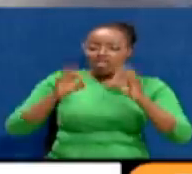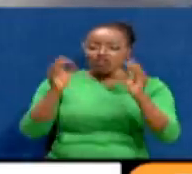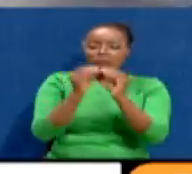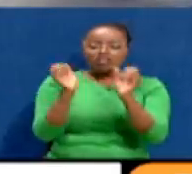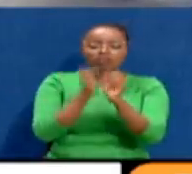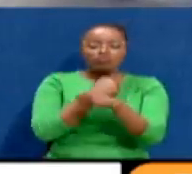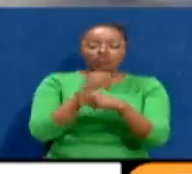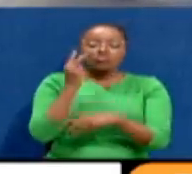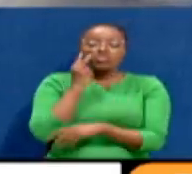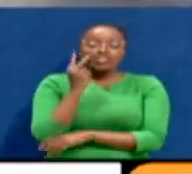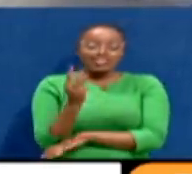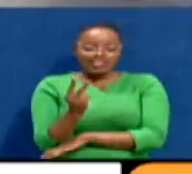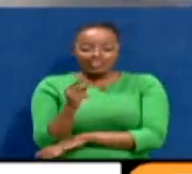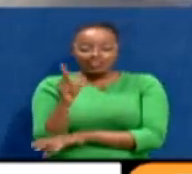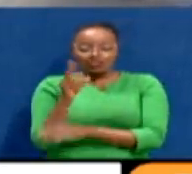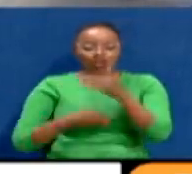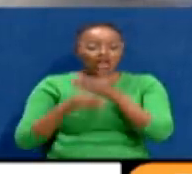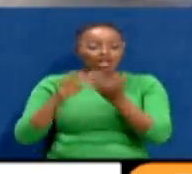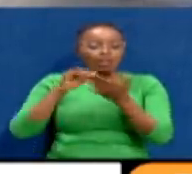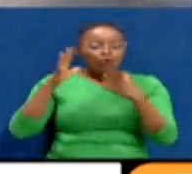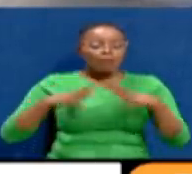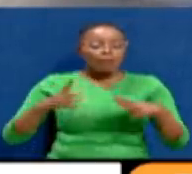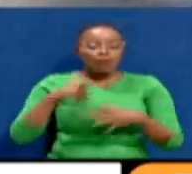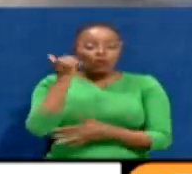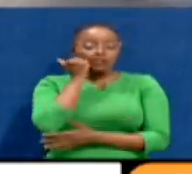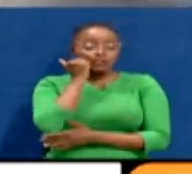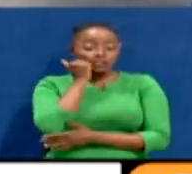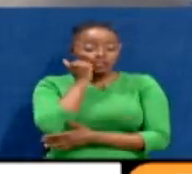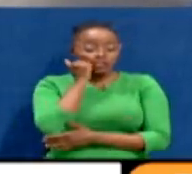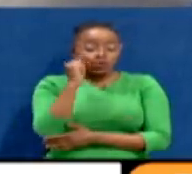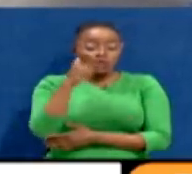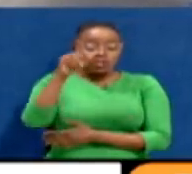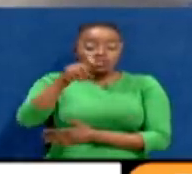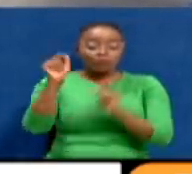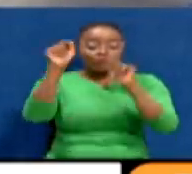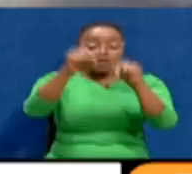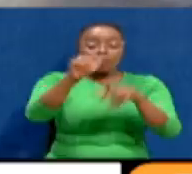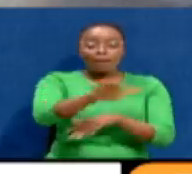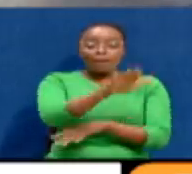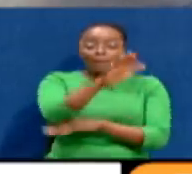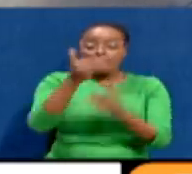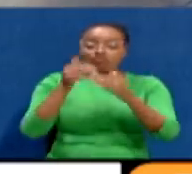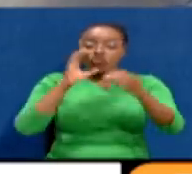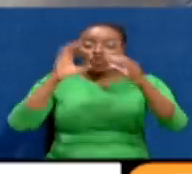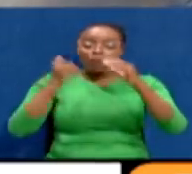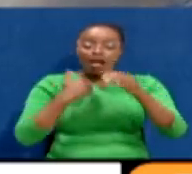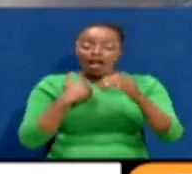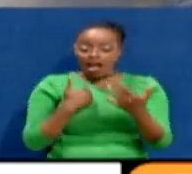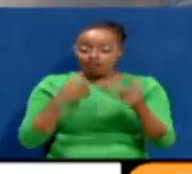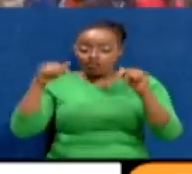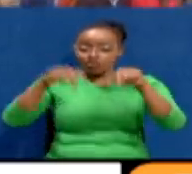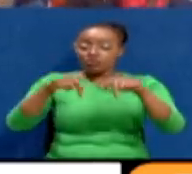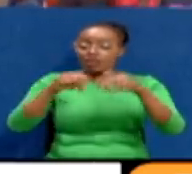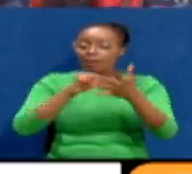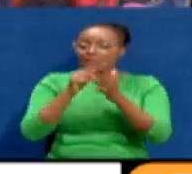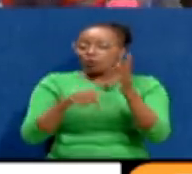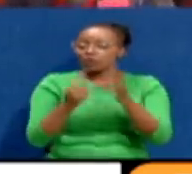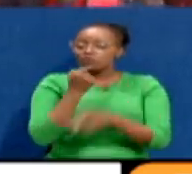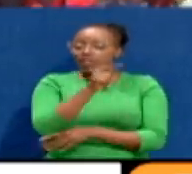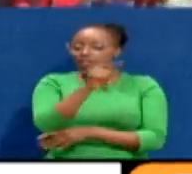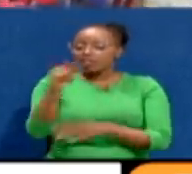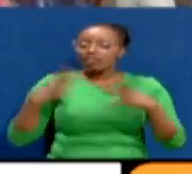You can see Parliament is increasing the number of those who are supposed to attend Parliament. There was a communication to that effect today. So we are